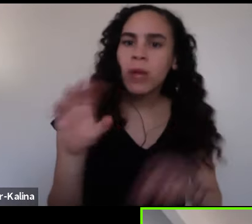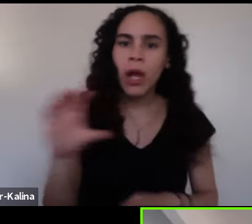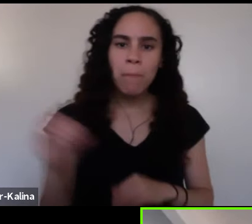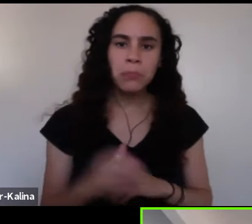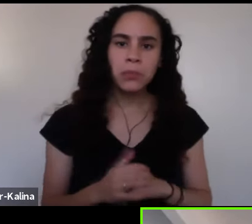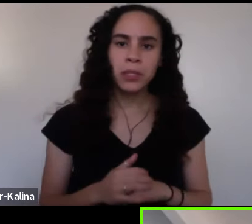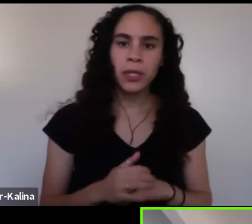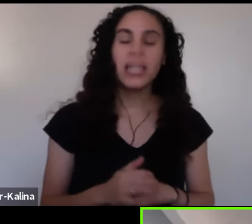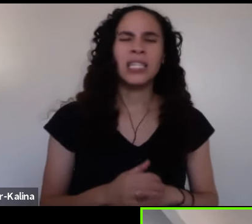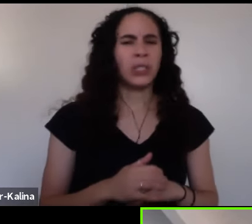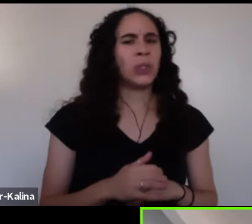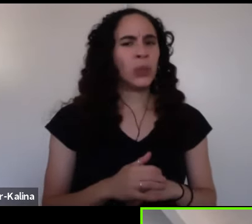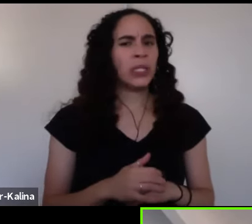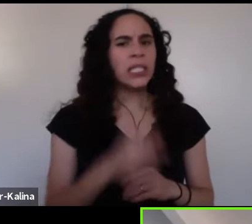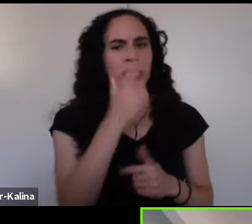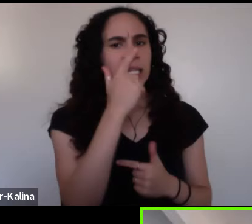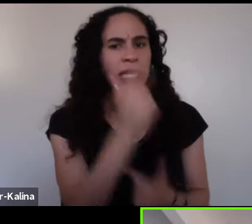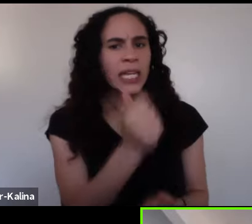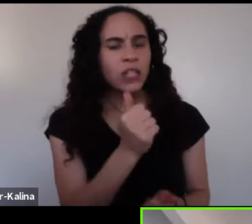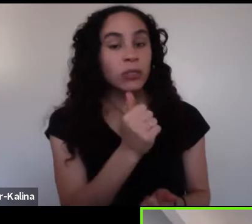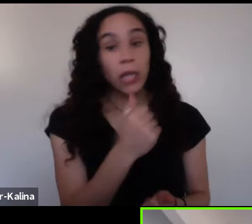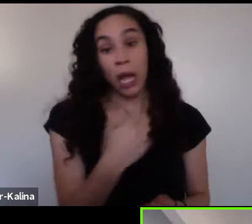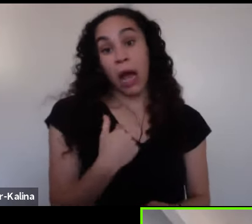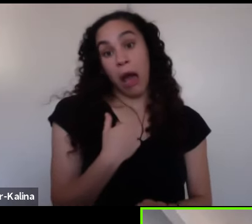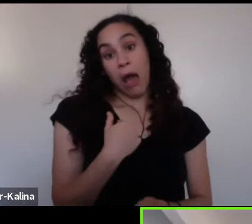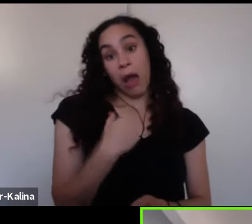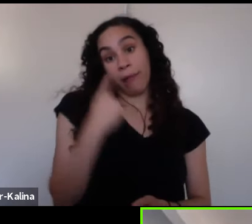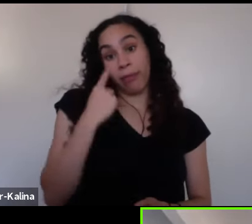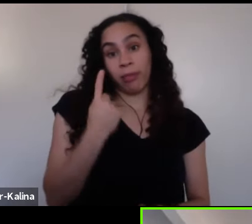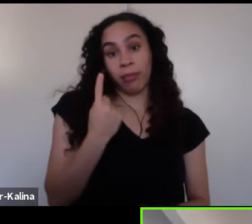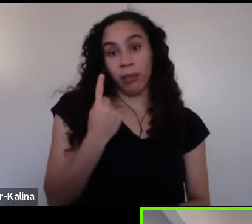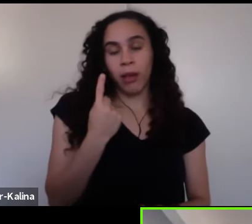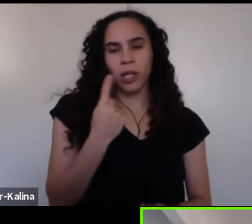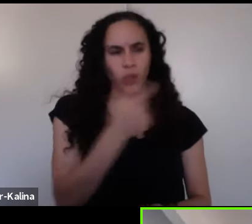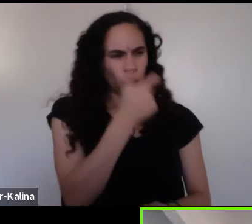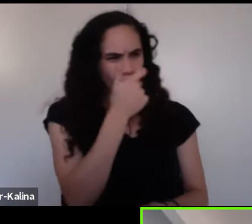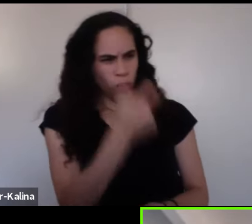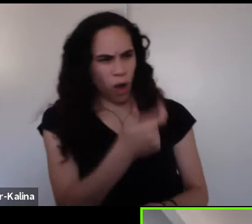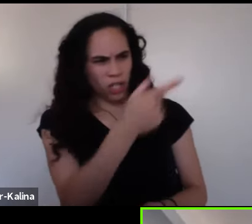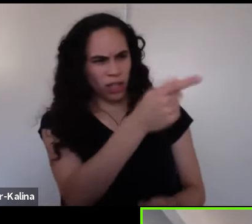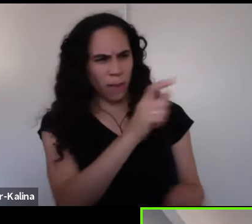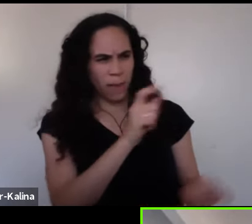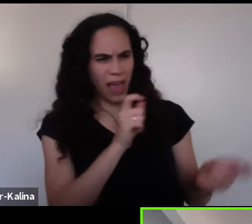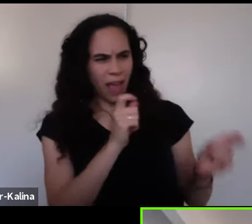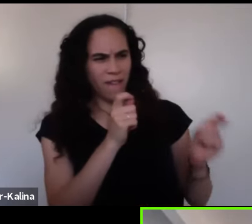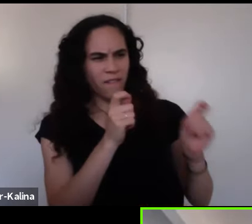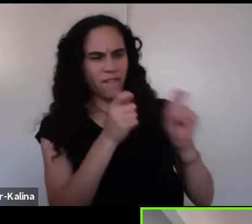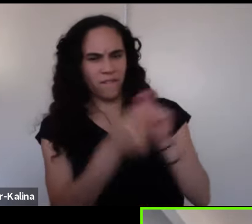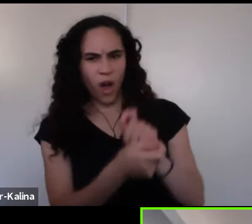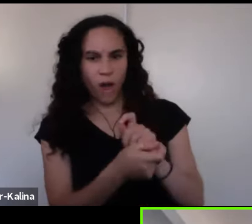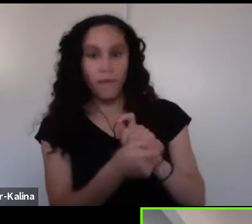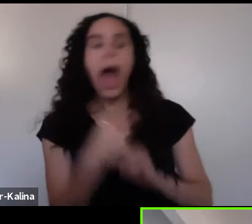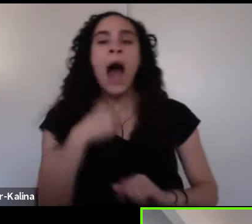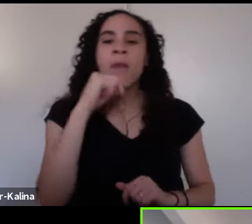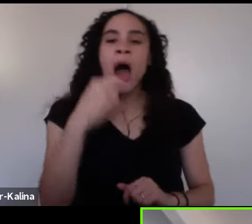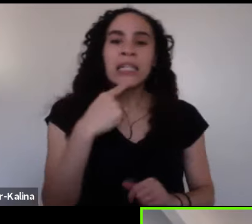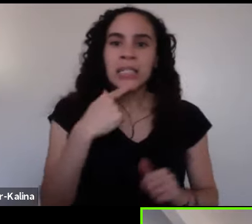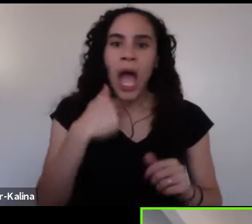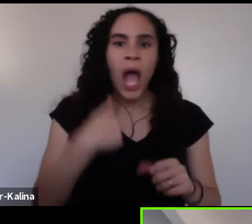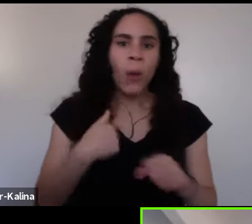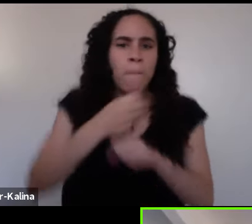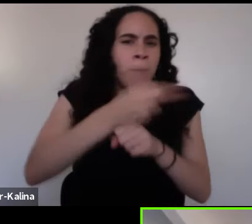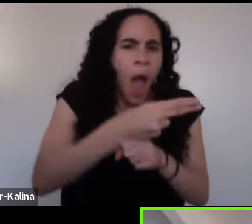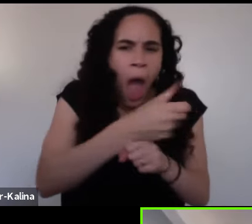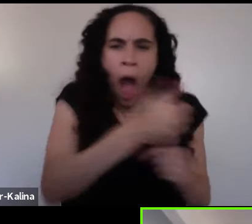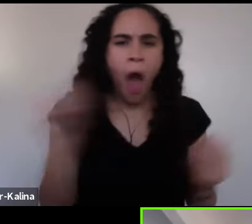interesting, I think, to watch people evolve into this space. And I'm not saying that we're way ahead of everybody, because we're not. We're